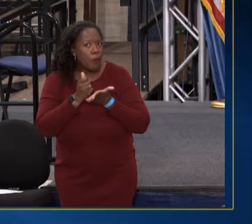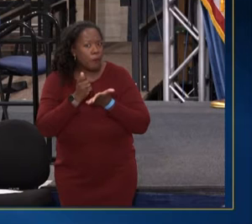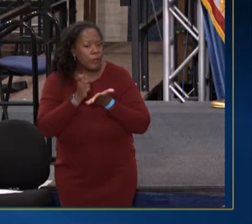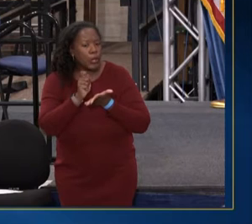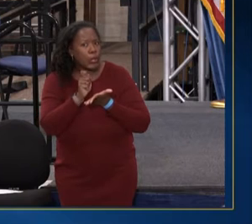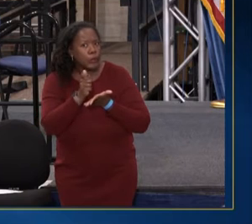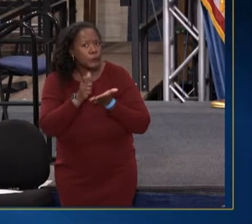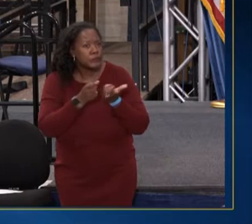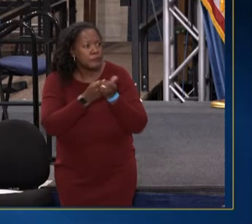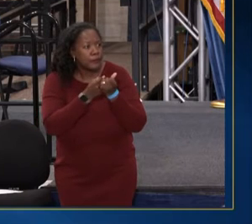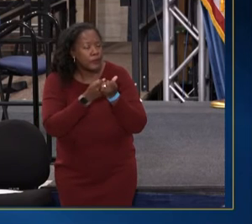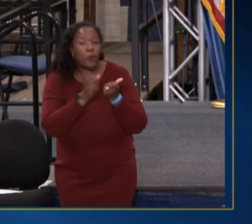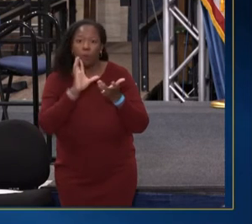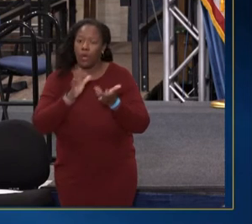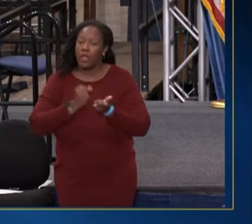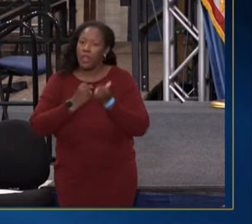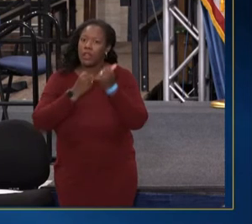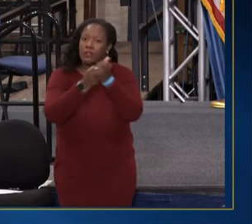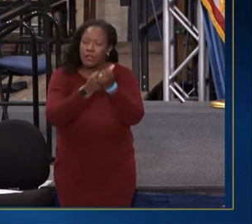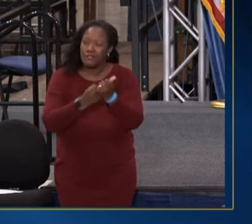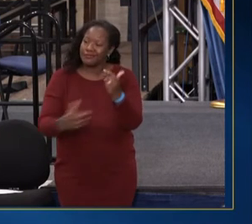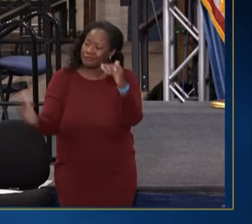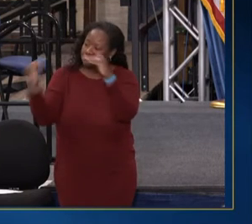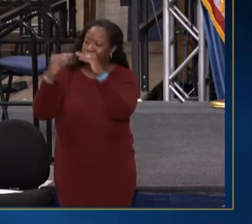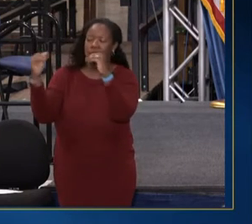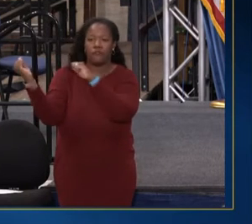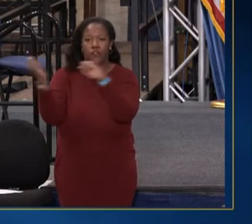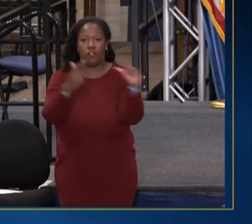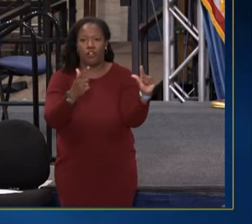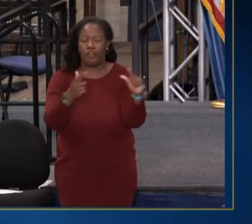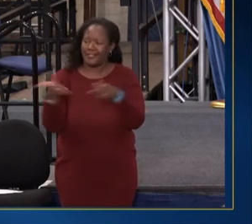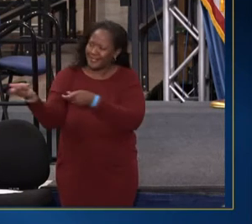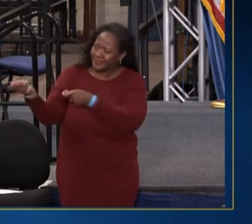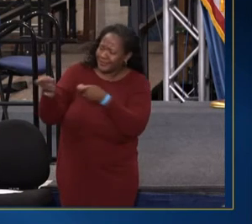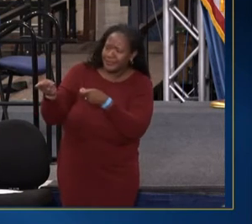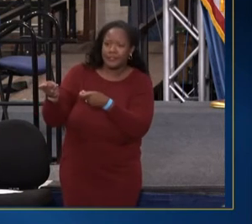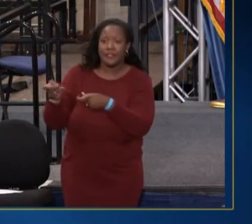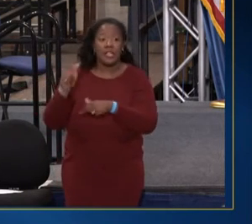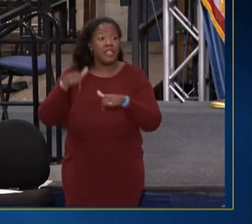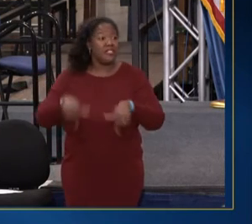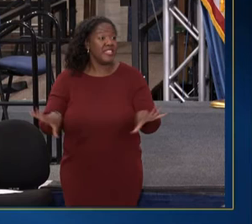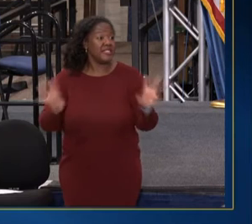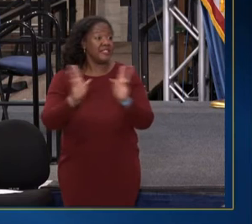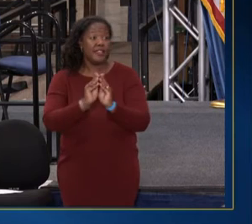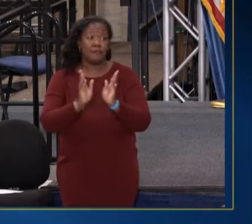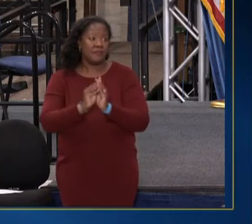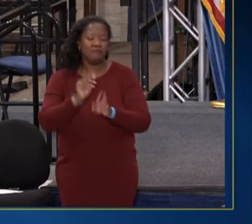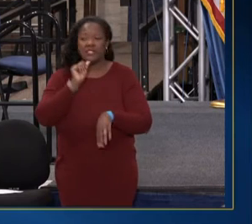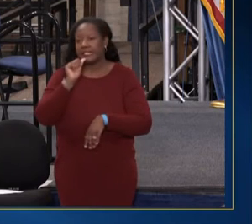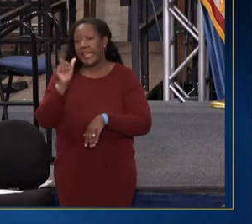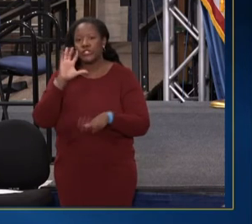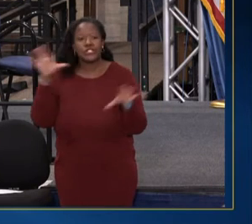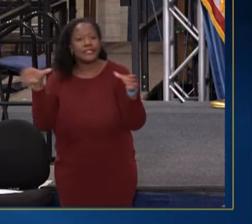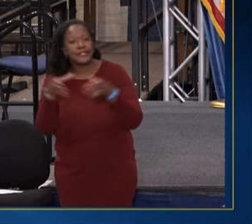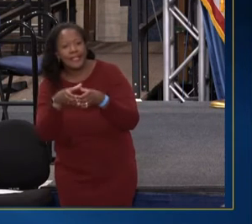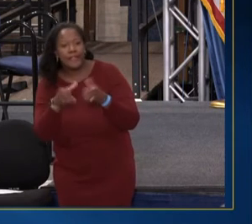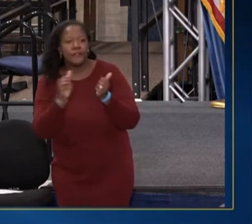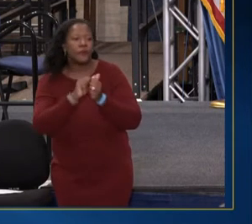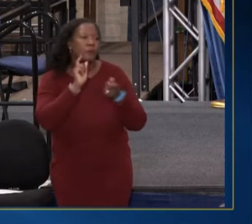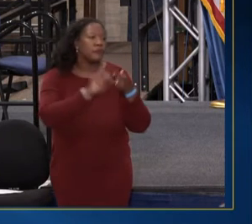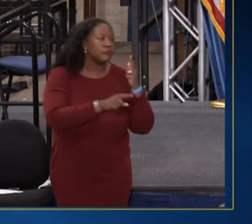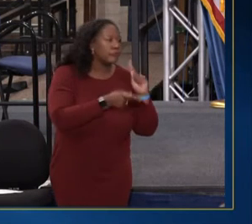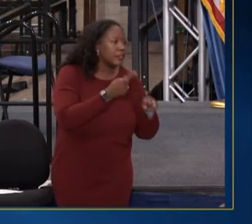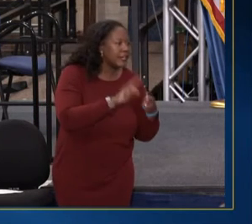achieve. And so I say to each and every one of you, this summit is not just to gather with friends